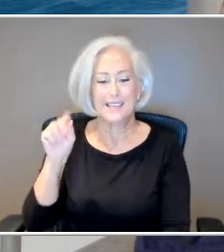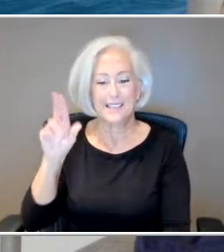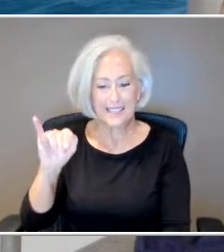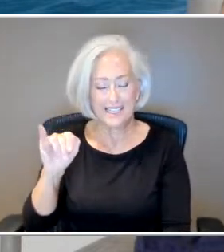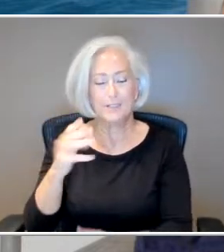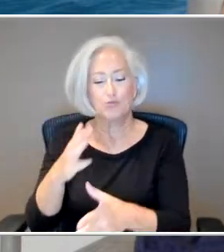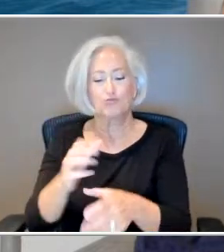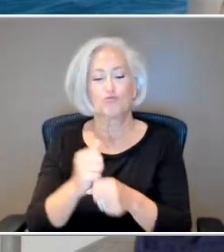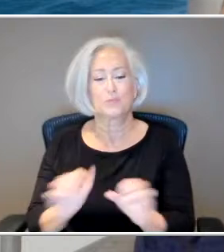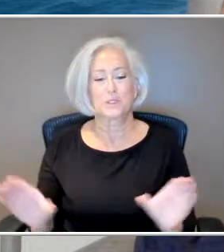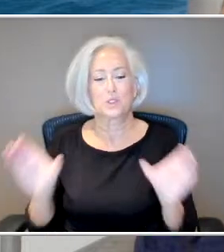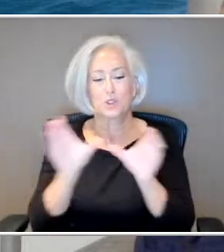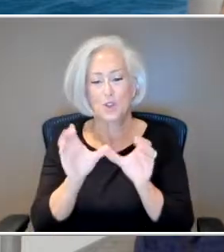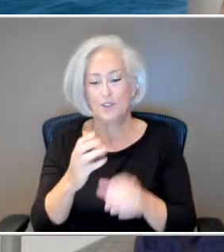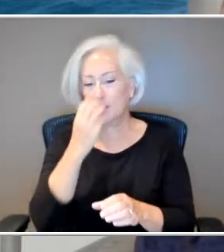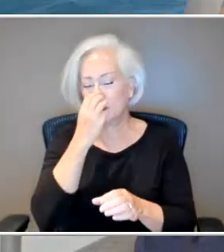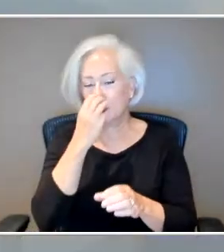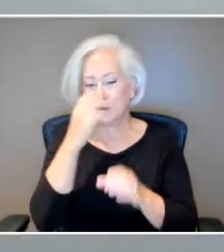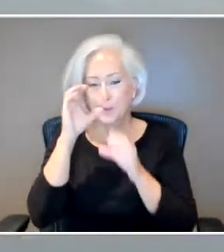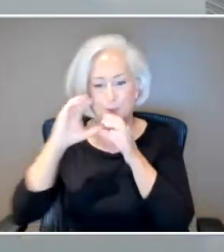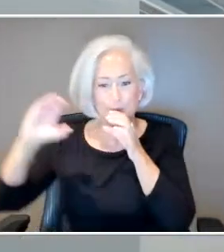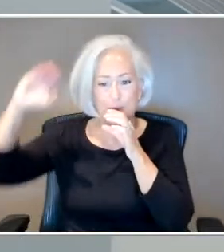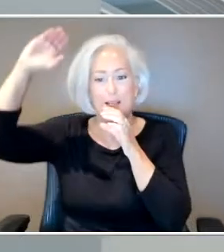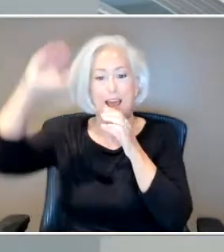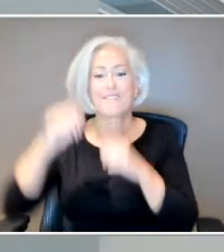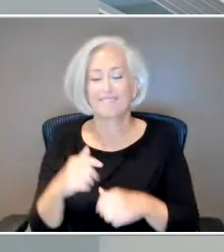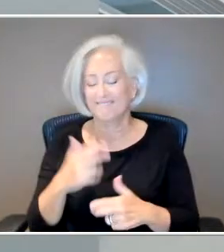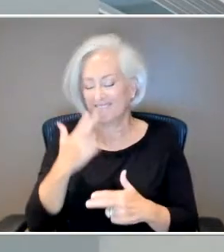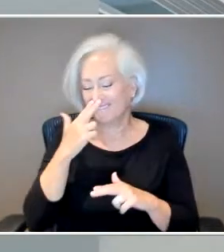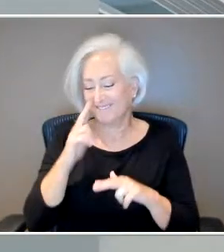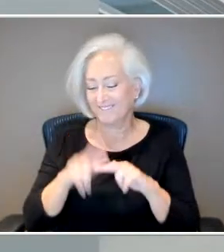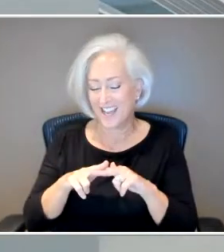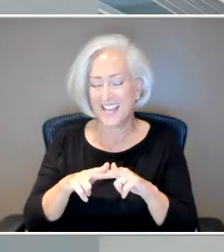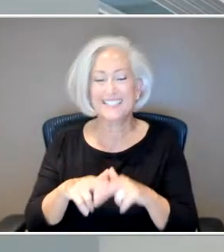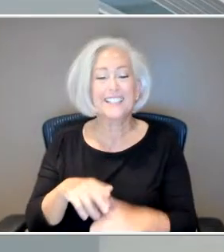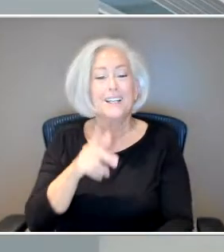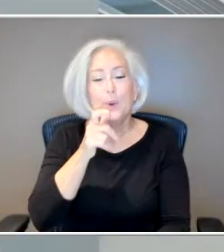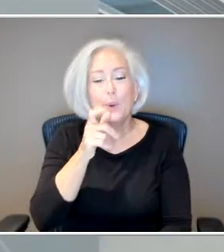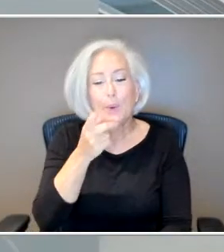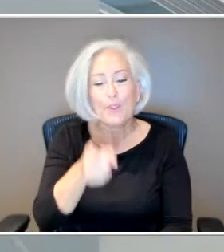dive. Fantastic. I think you have another photo. Who's this, Brenda?